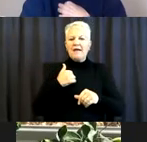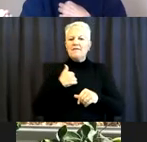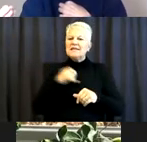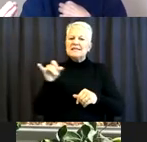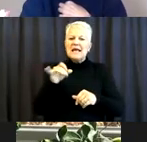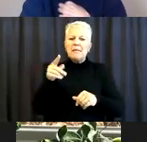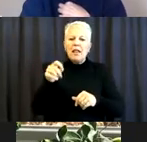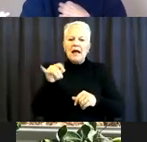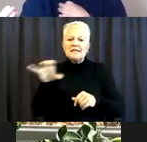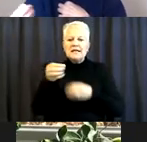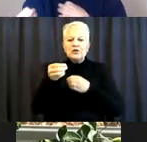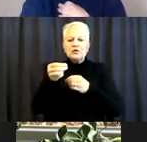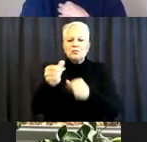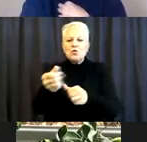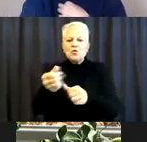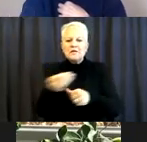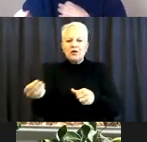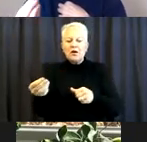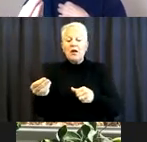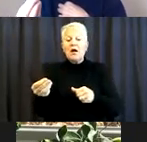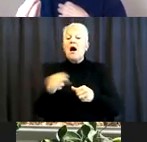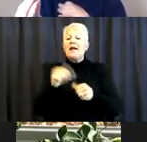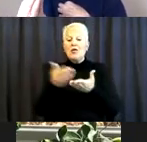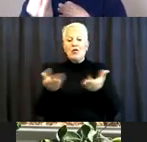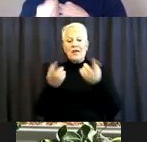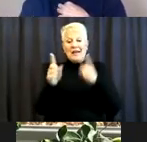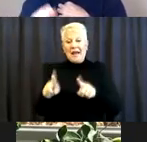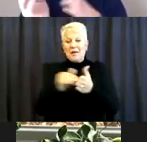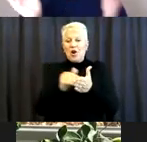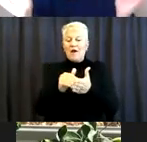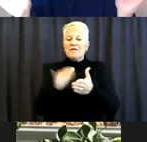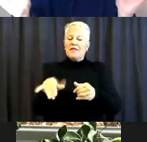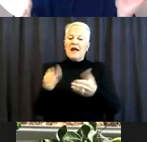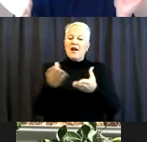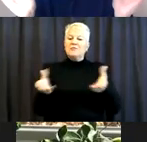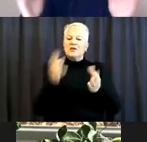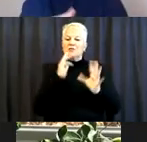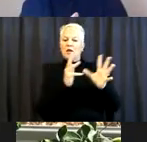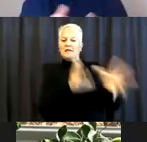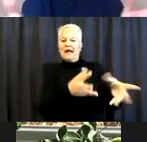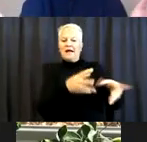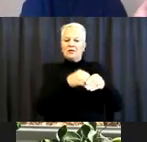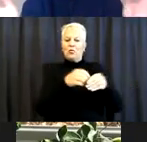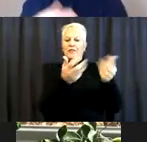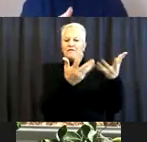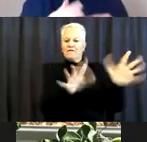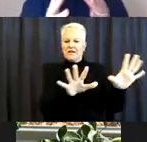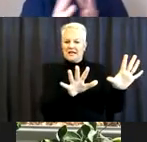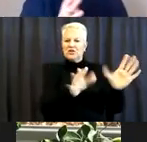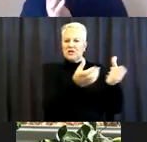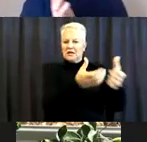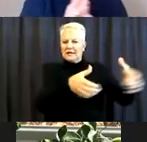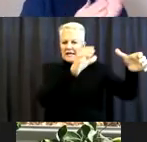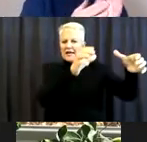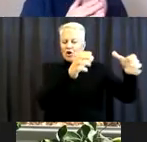material. Another thing that happened quite often is that objects were left in that finished container, a lot of them,